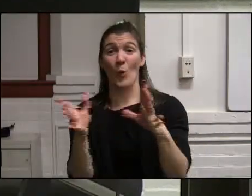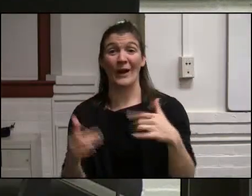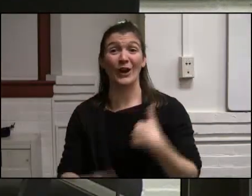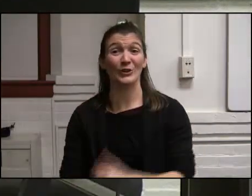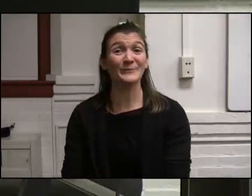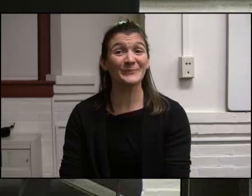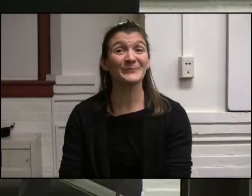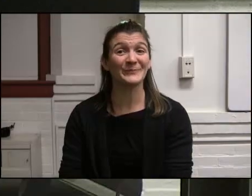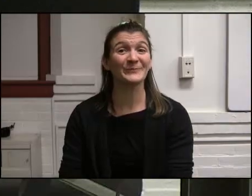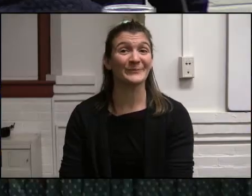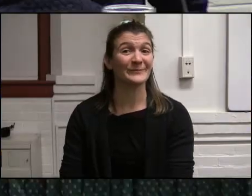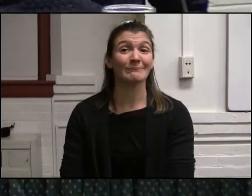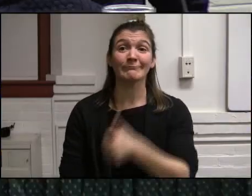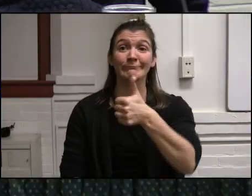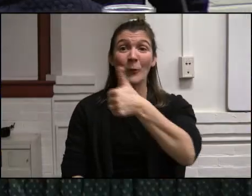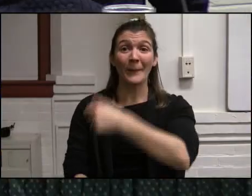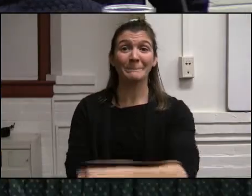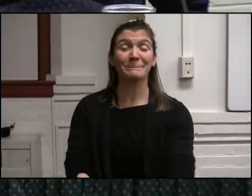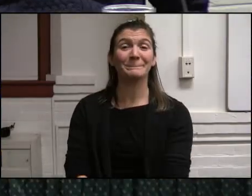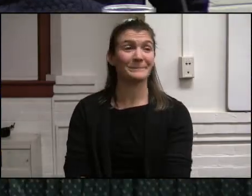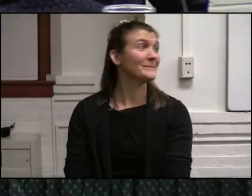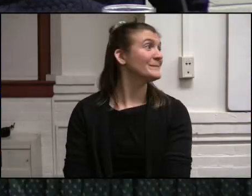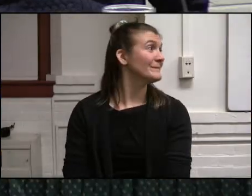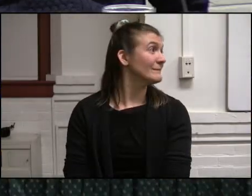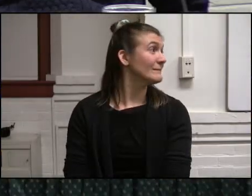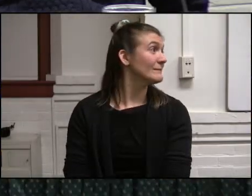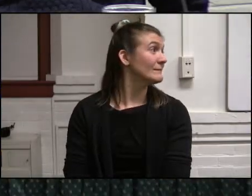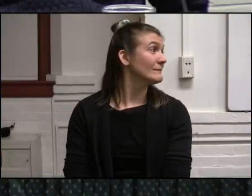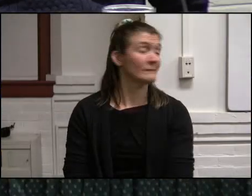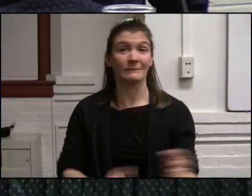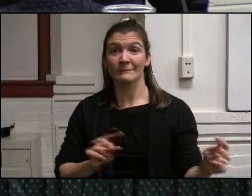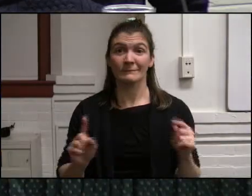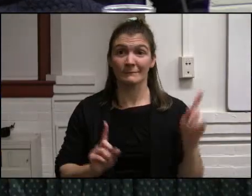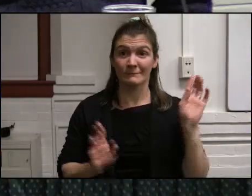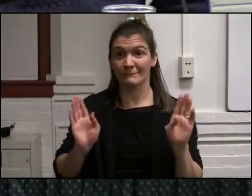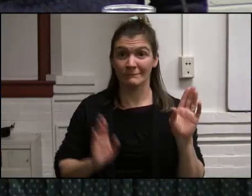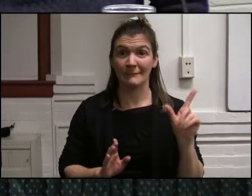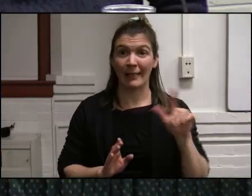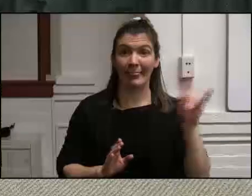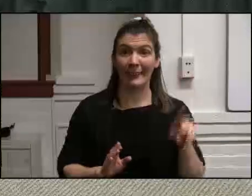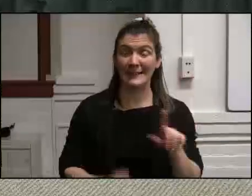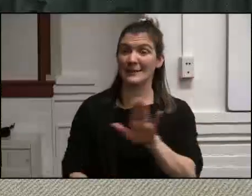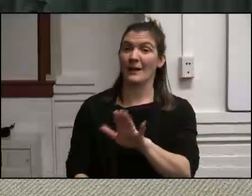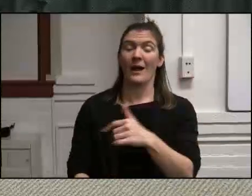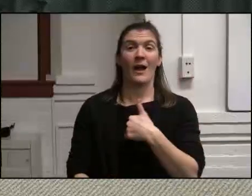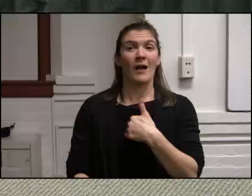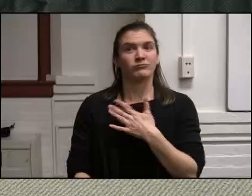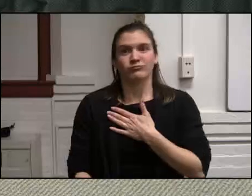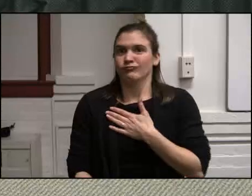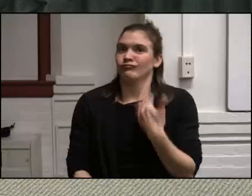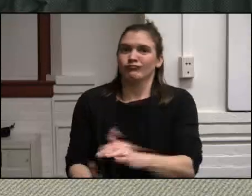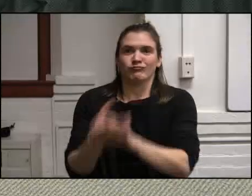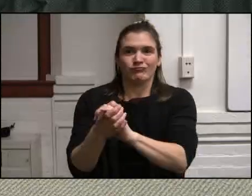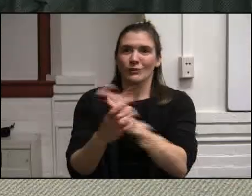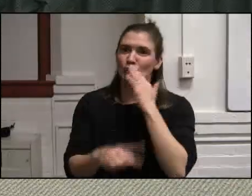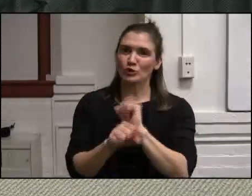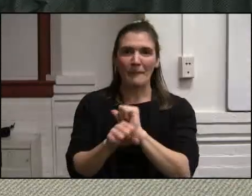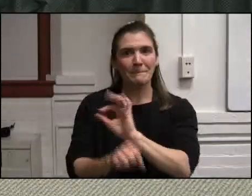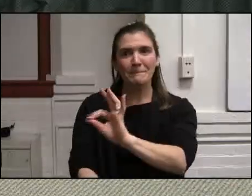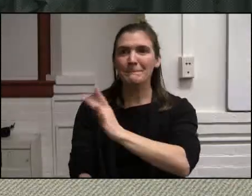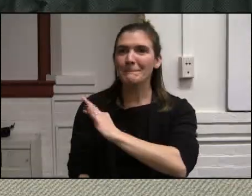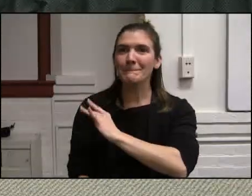coordinator. Thank you. Tim? Questions? Liz has. I just wanted to congratulate you, Bruce,